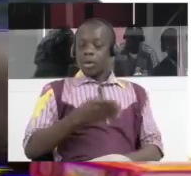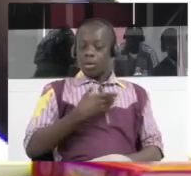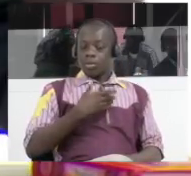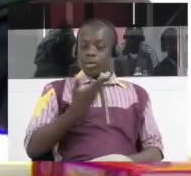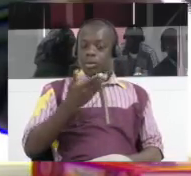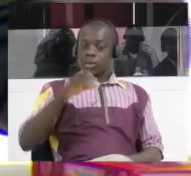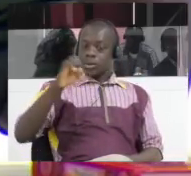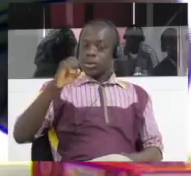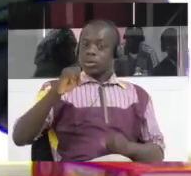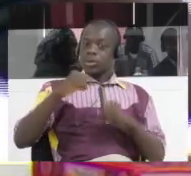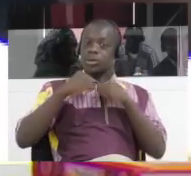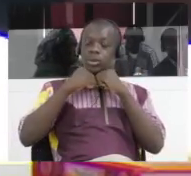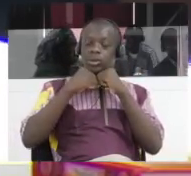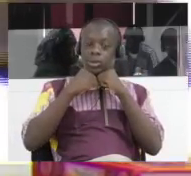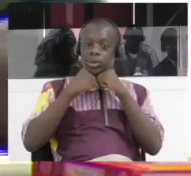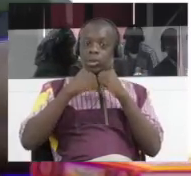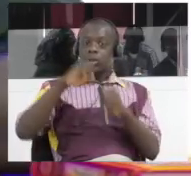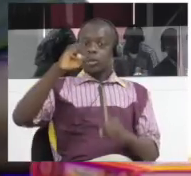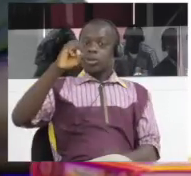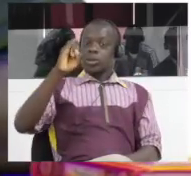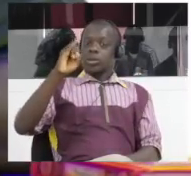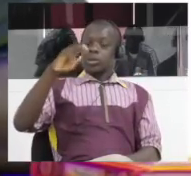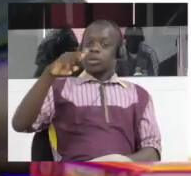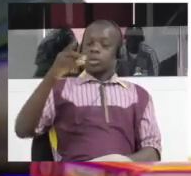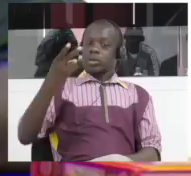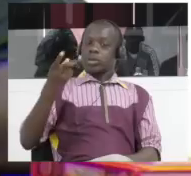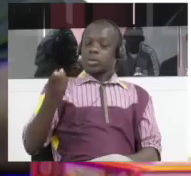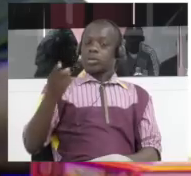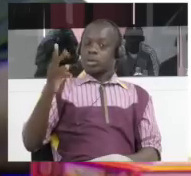Sabali, Singate were asked to go and verify the reports